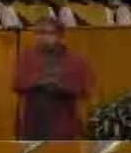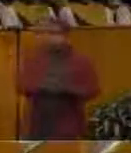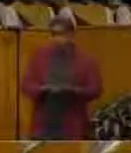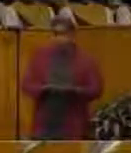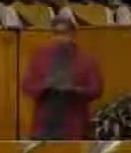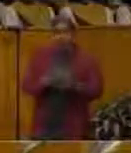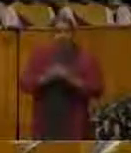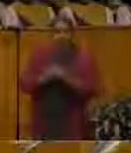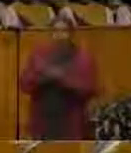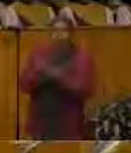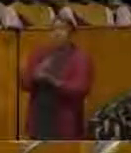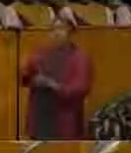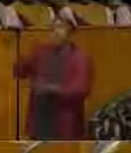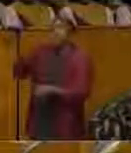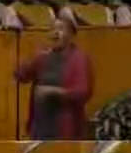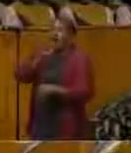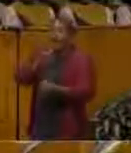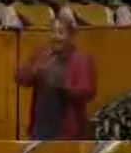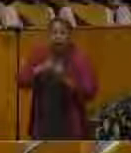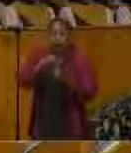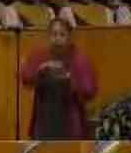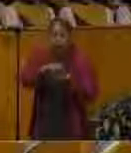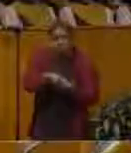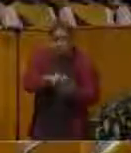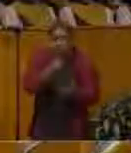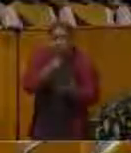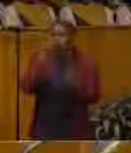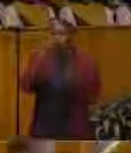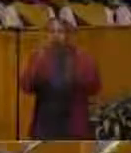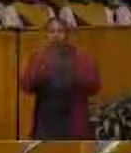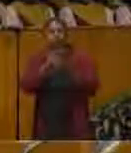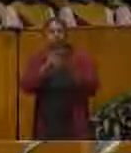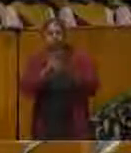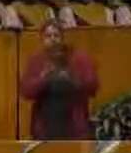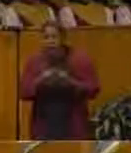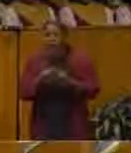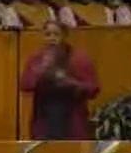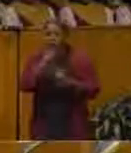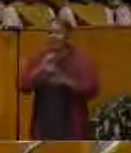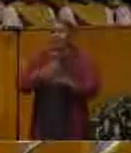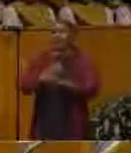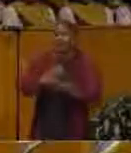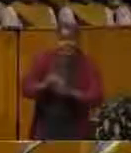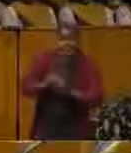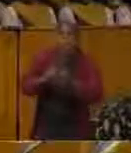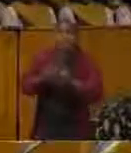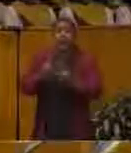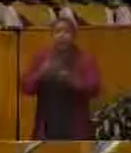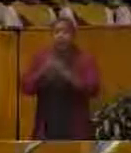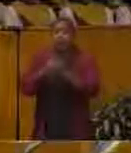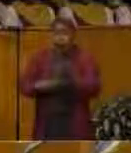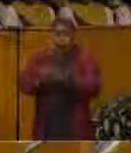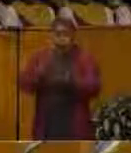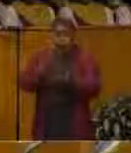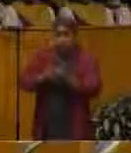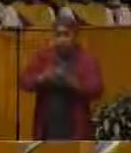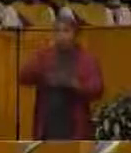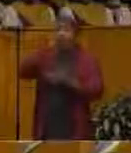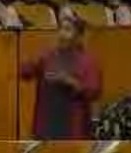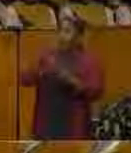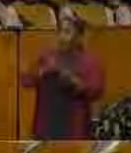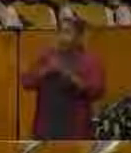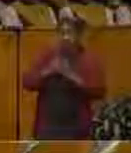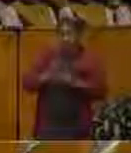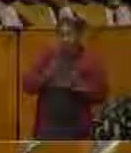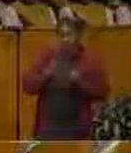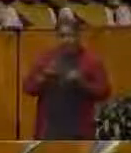godliness is not just my shout, it's not just my scripture quoting, it's not my singing of the hymns. What proves that God reigns in me is that